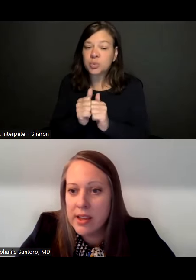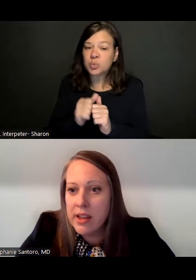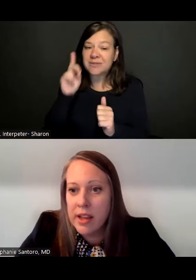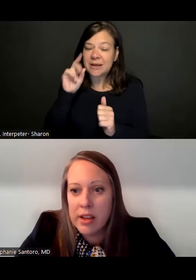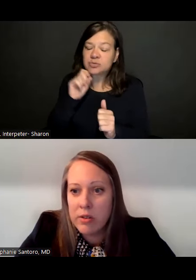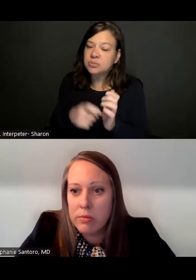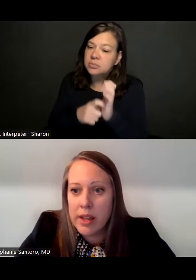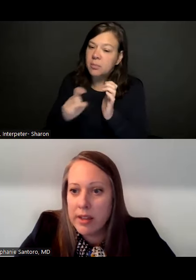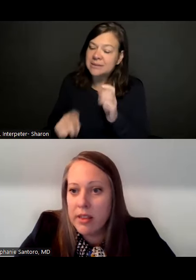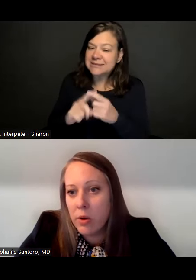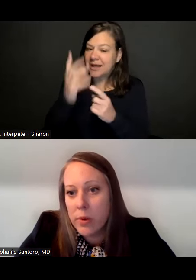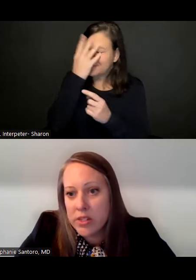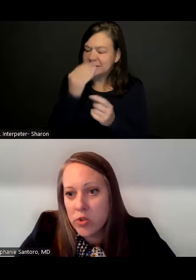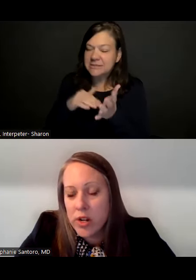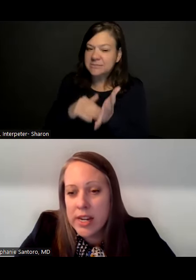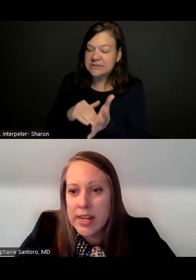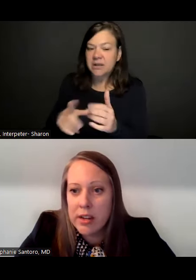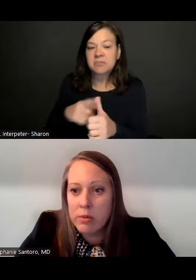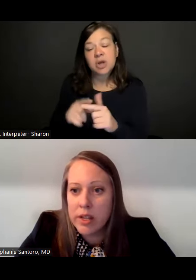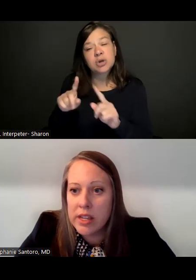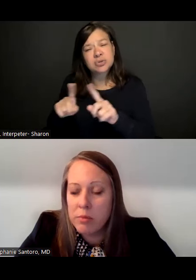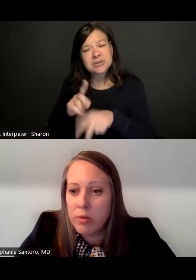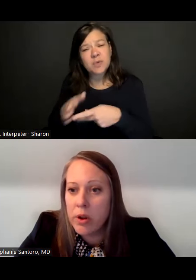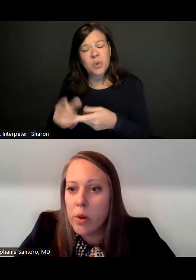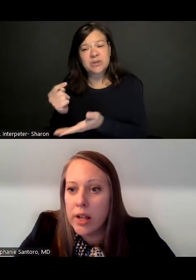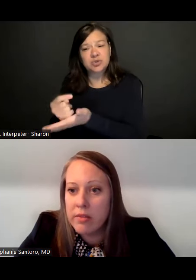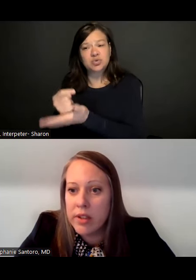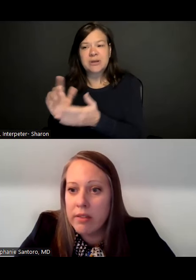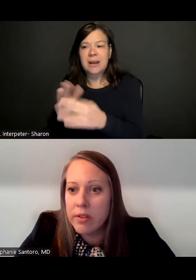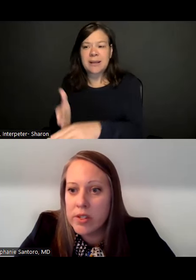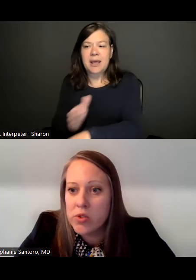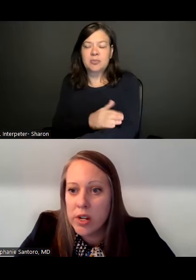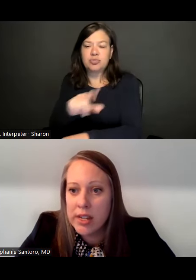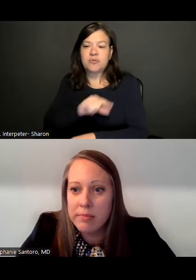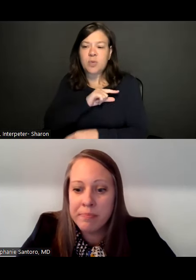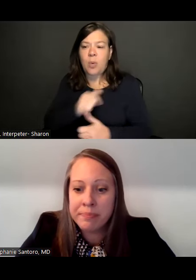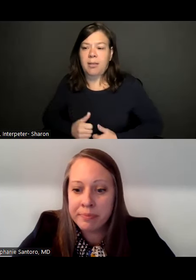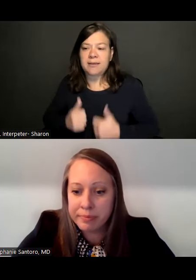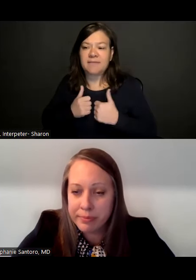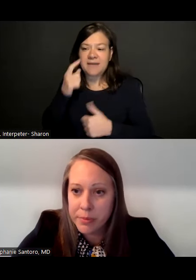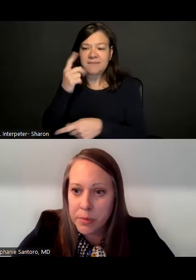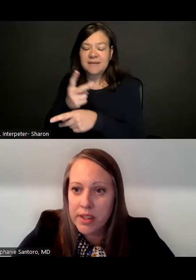because there are ways to treat it, and it could really improve their quality of life if it's treated.